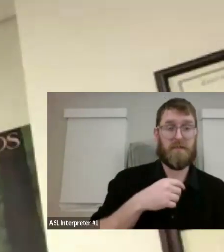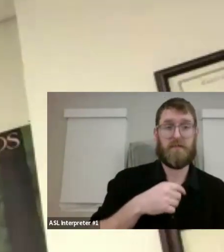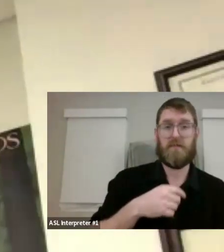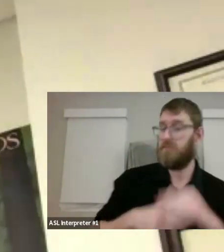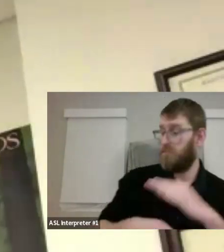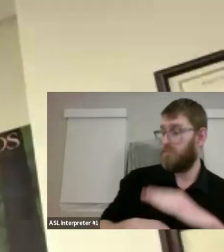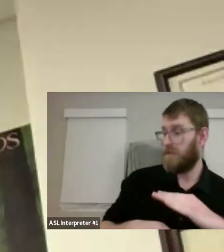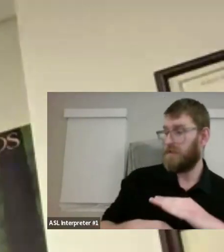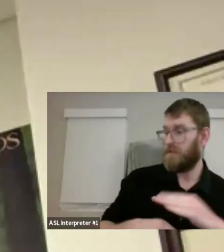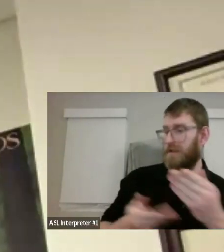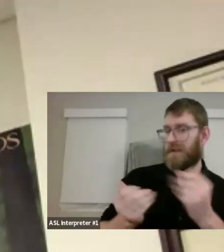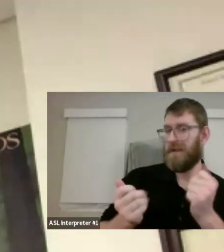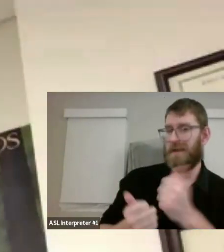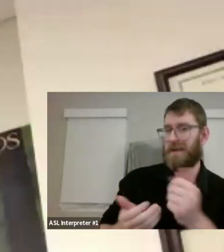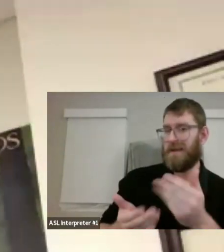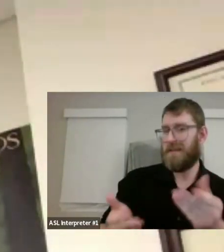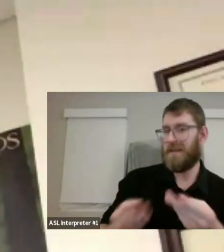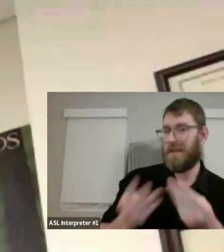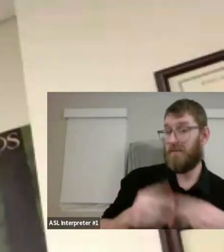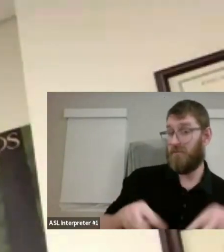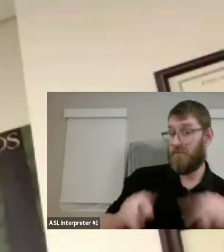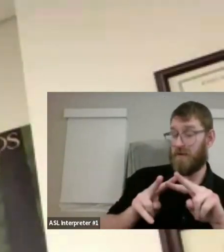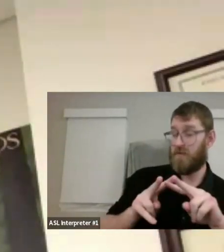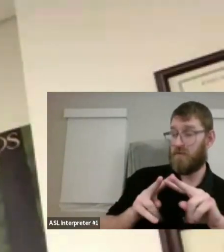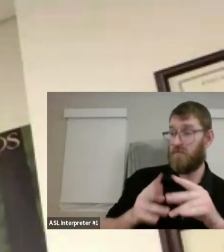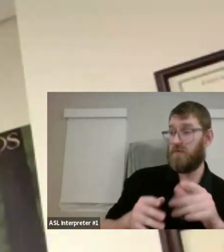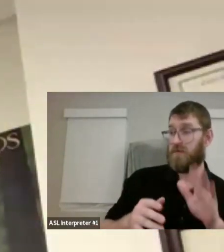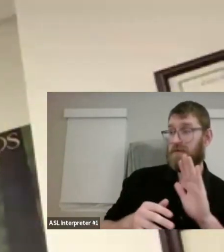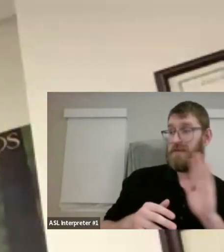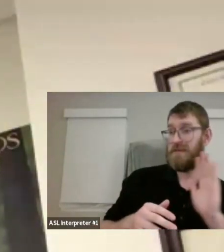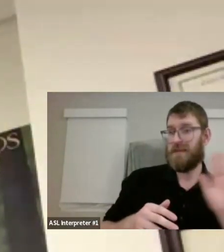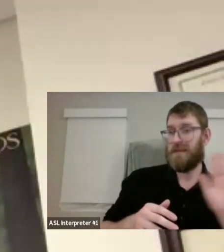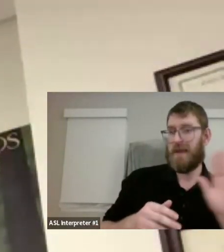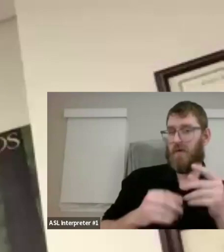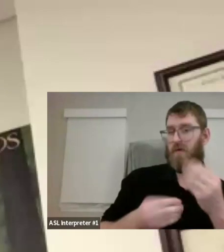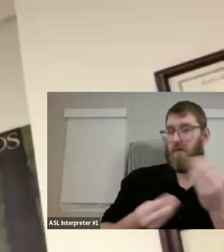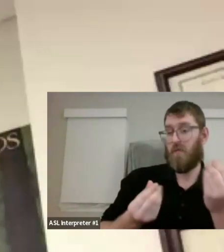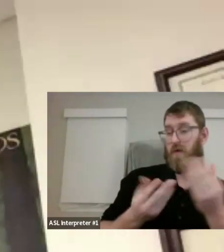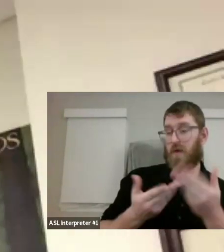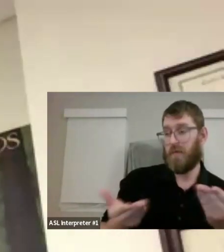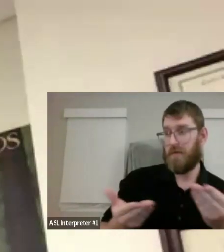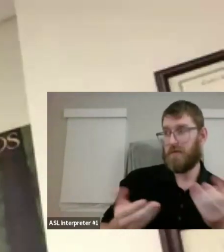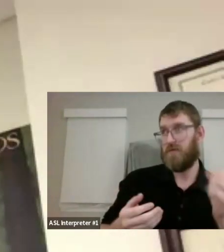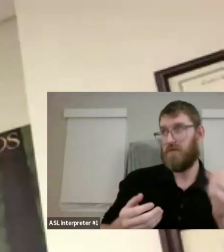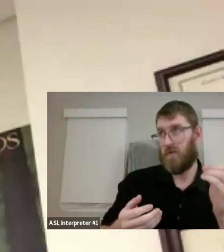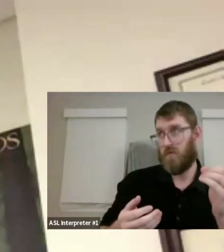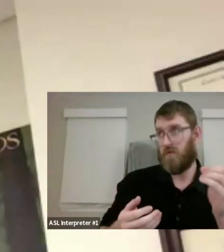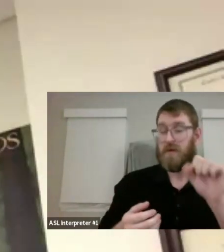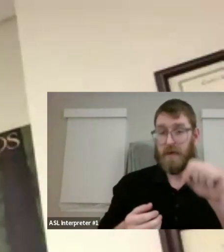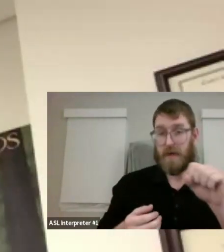Basically, anything of value is considered property. So yes. And